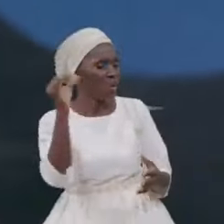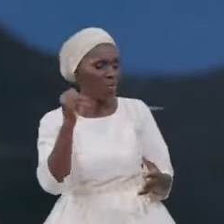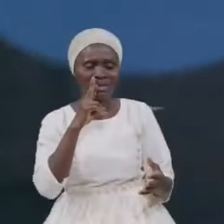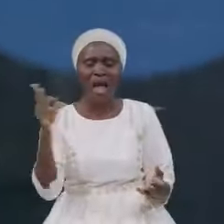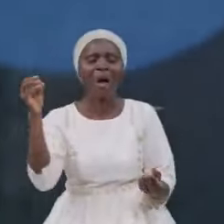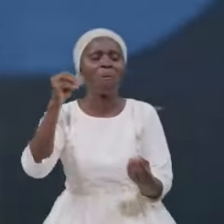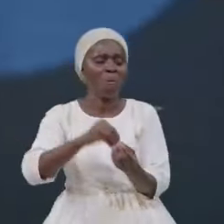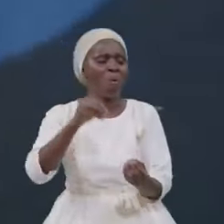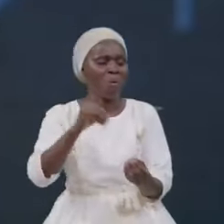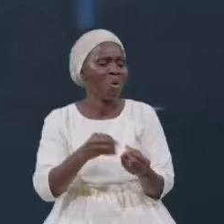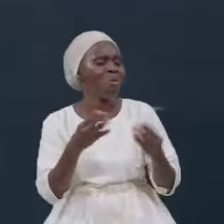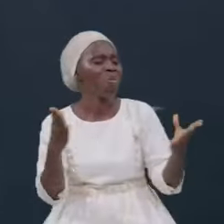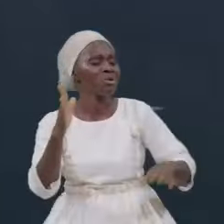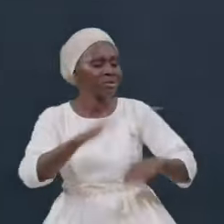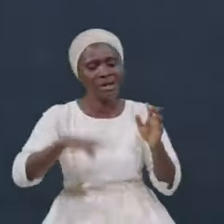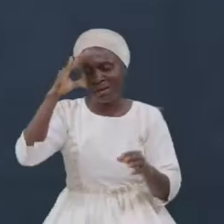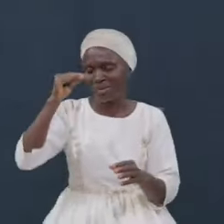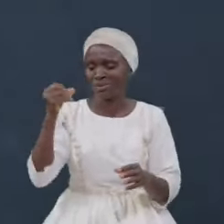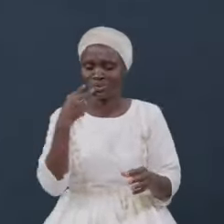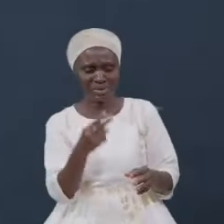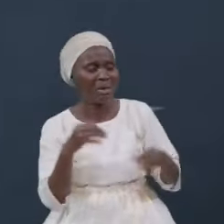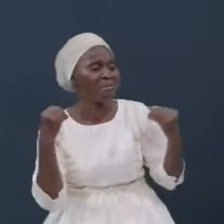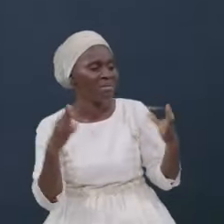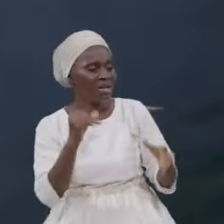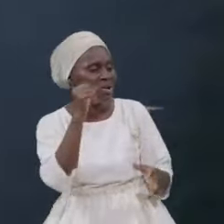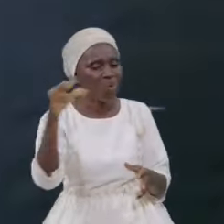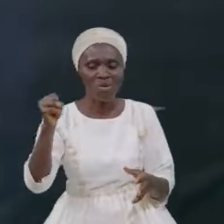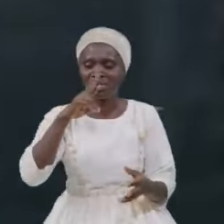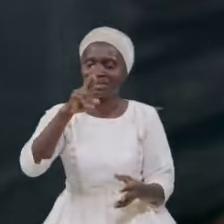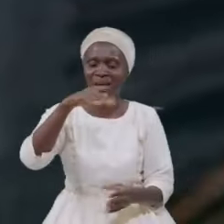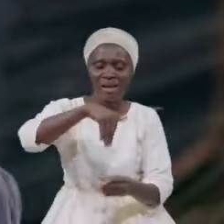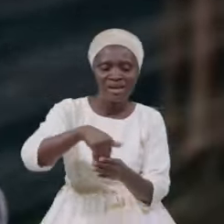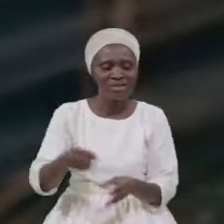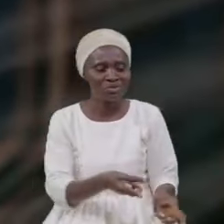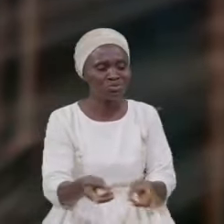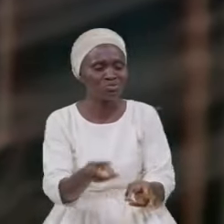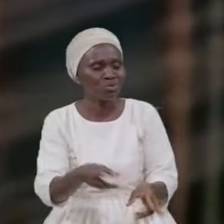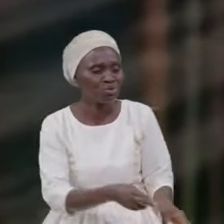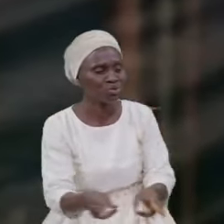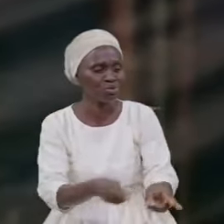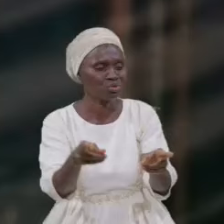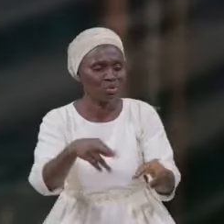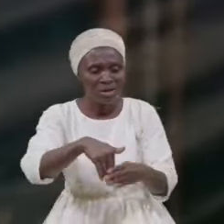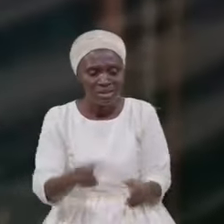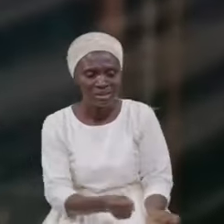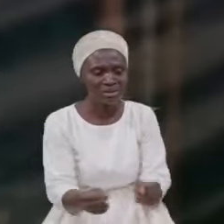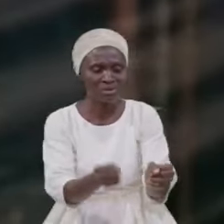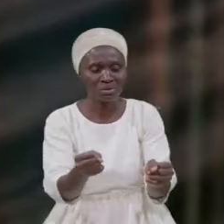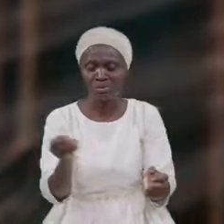the streets, and so I can, you know, help myself. They were marrying and giving in